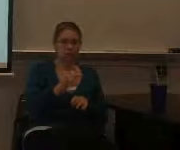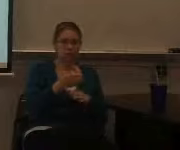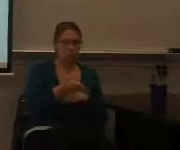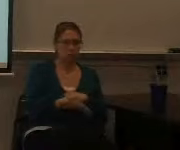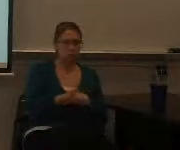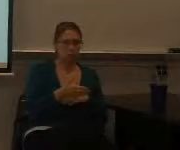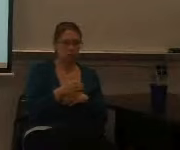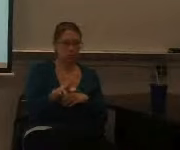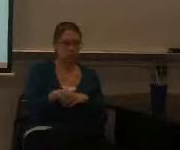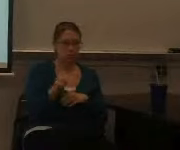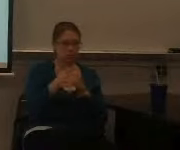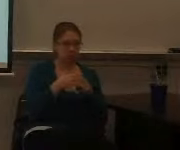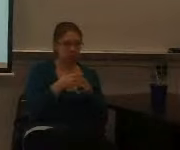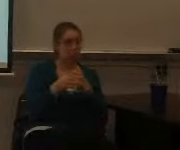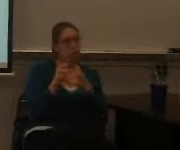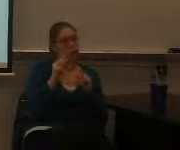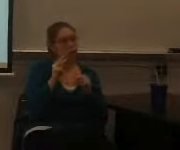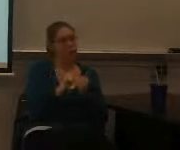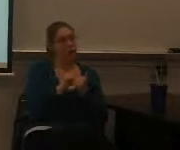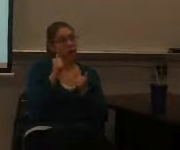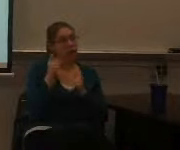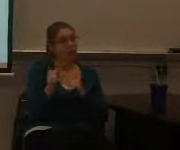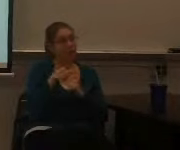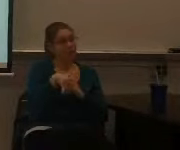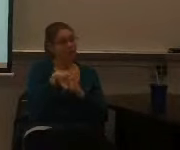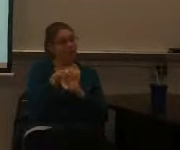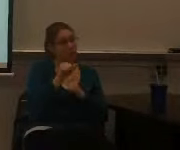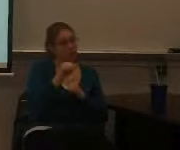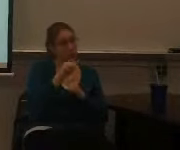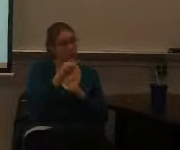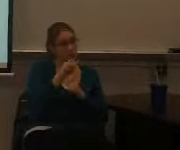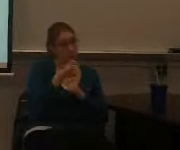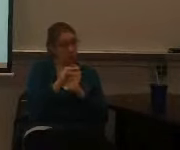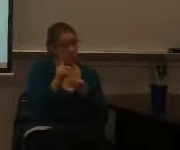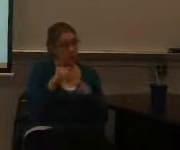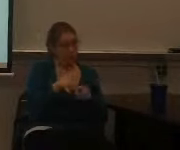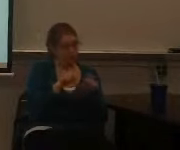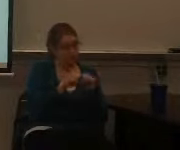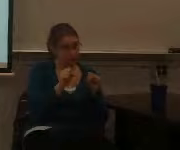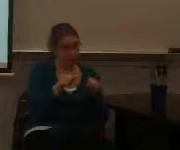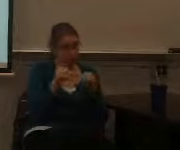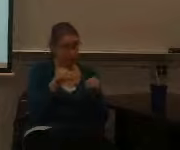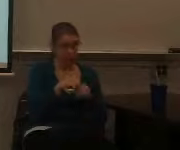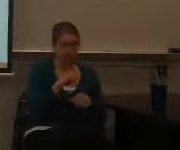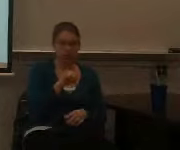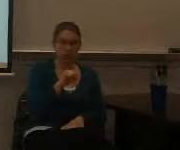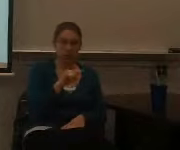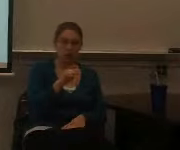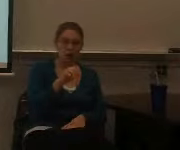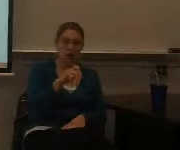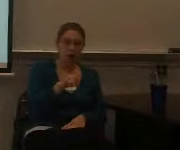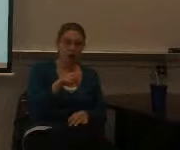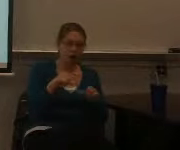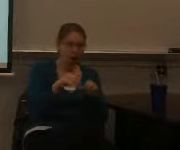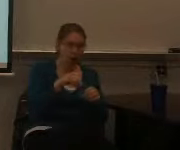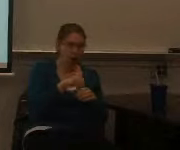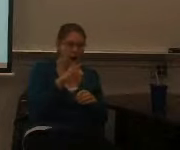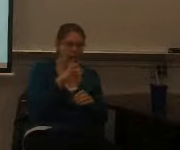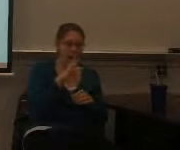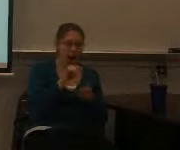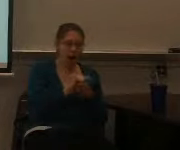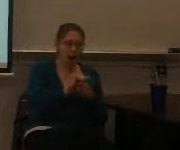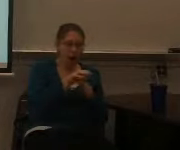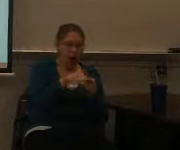looked at how far that ammonium went in the system. So you just put in the isotope, then you measure in the water that